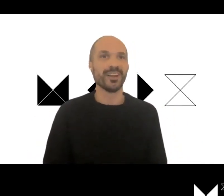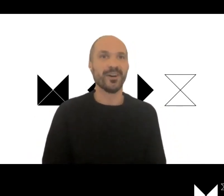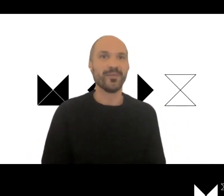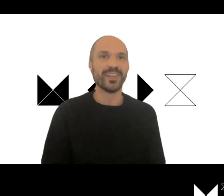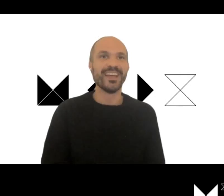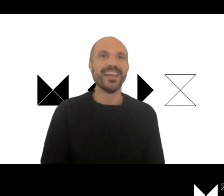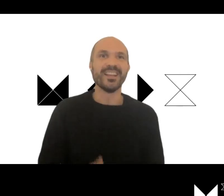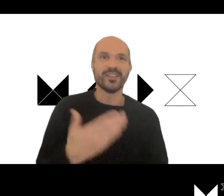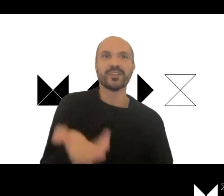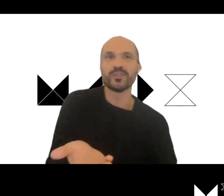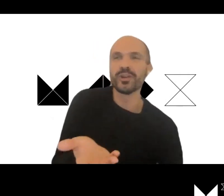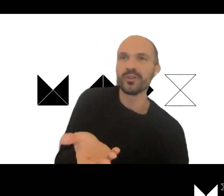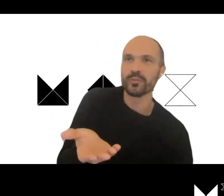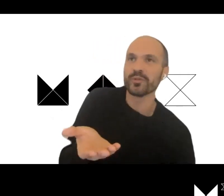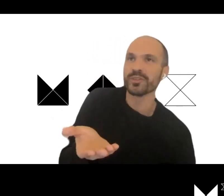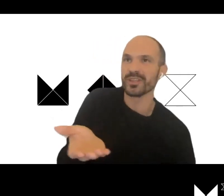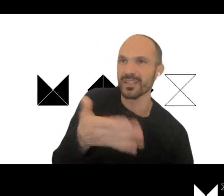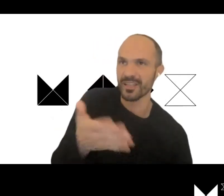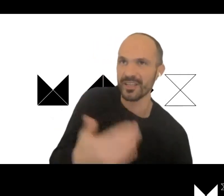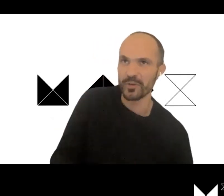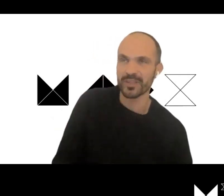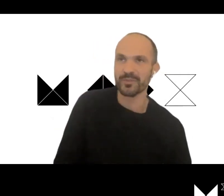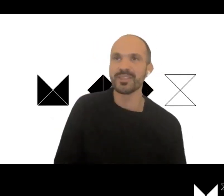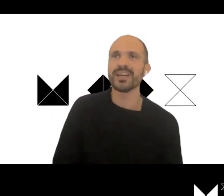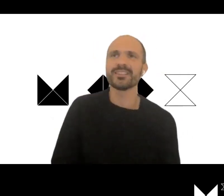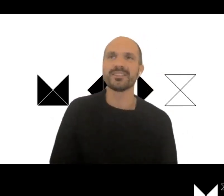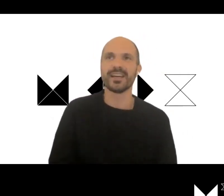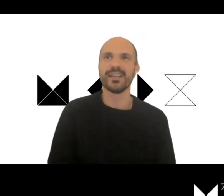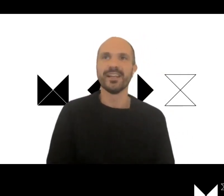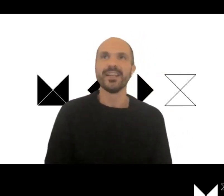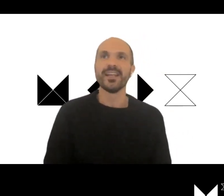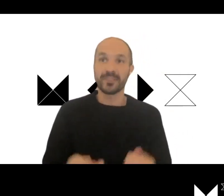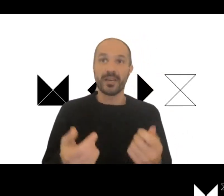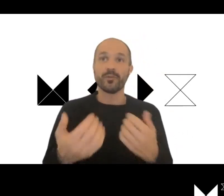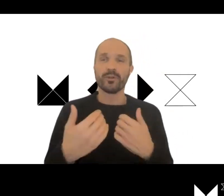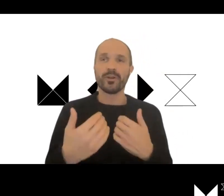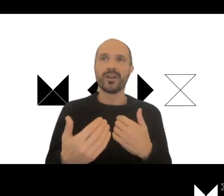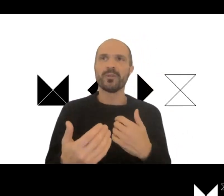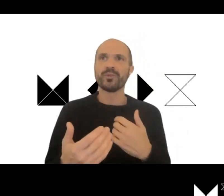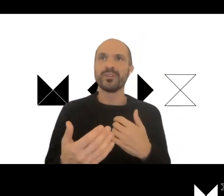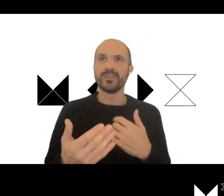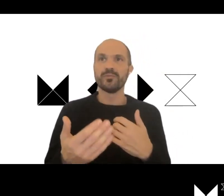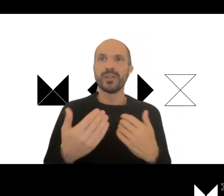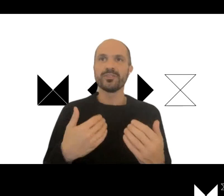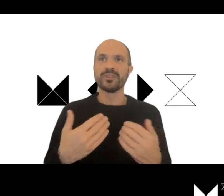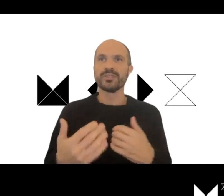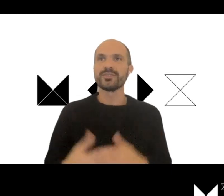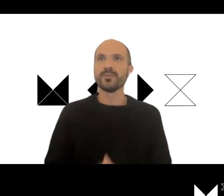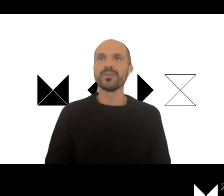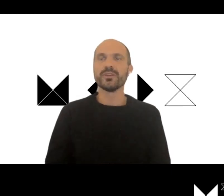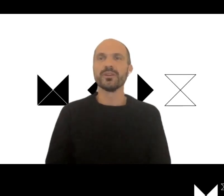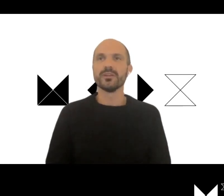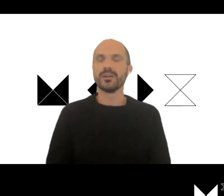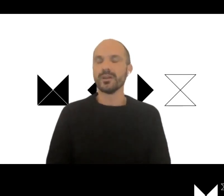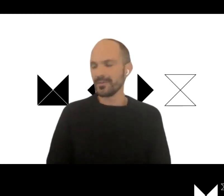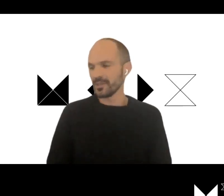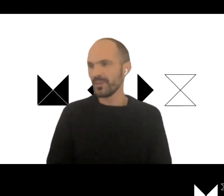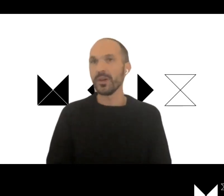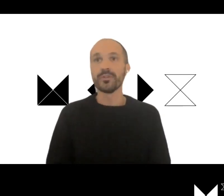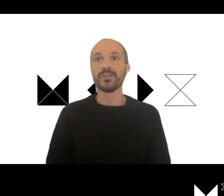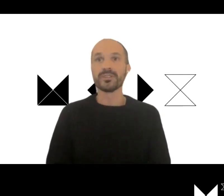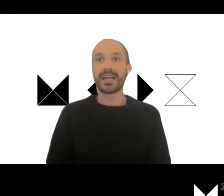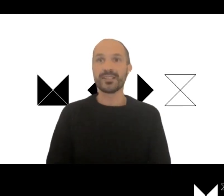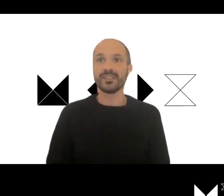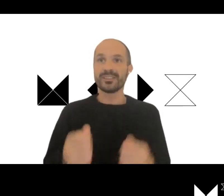building. And then the story you told me, which we can discuss, is that what I remember is that you mentioned that some of